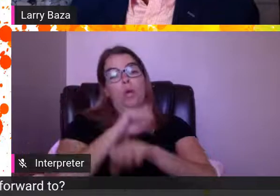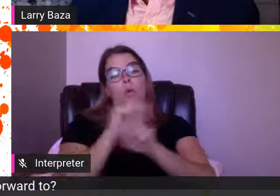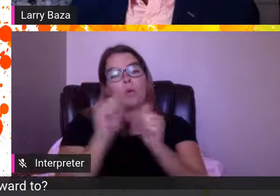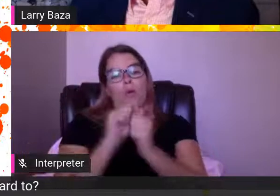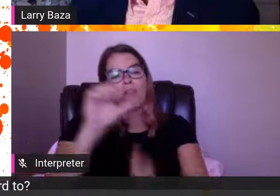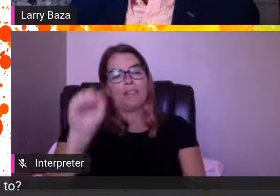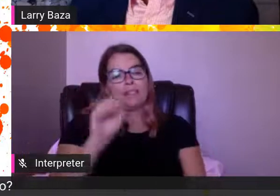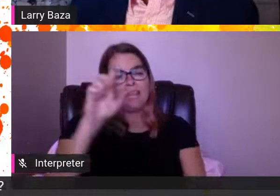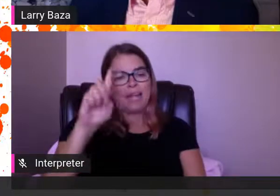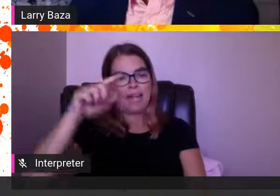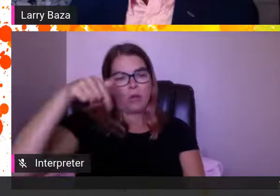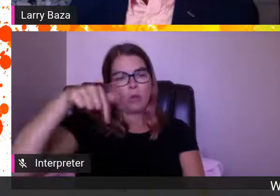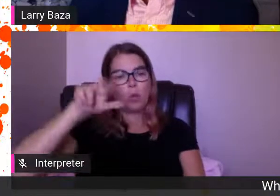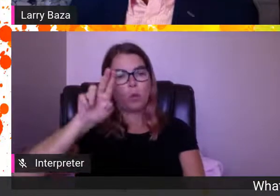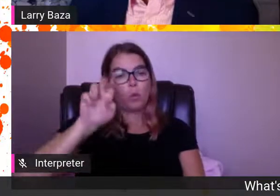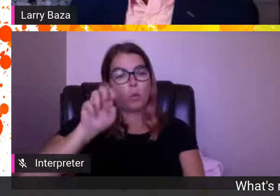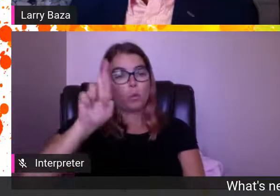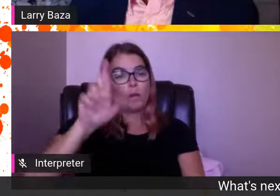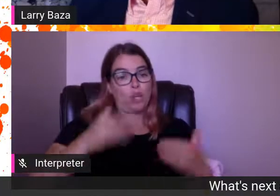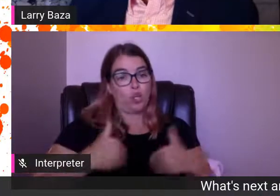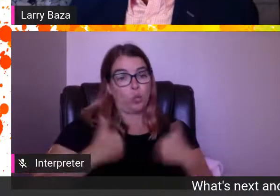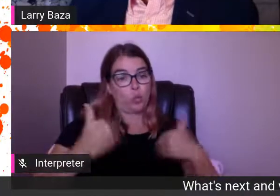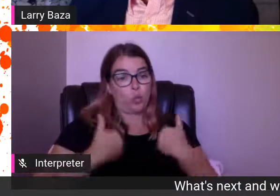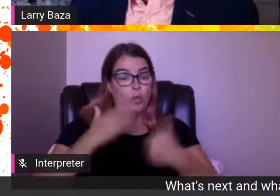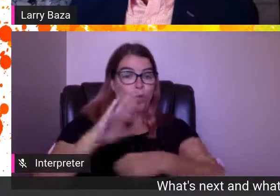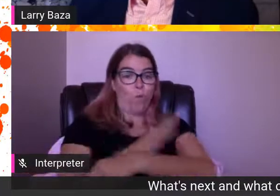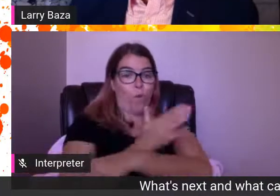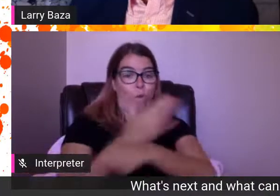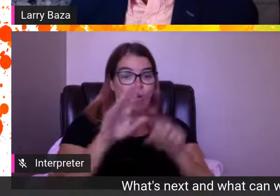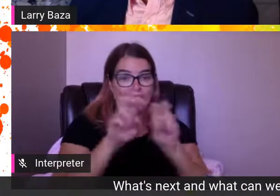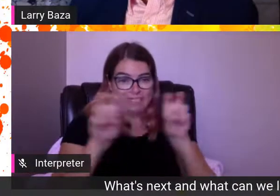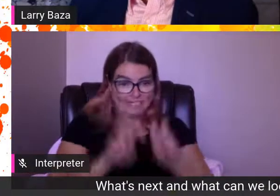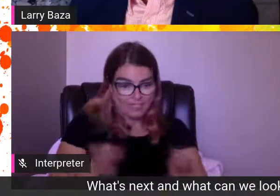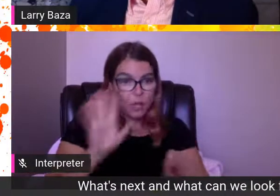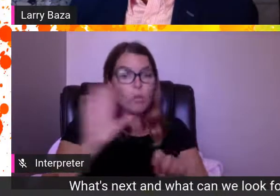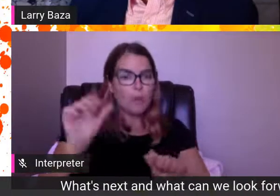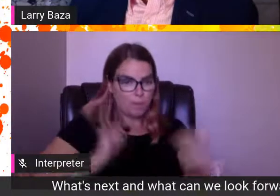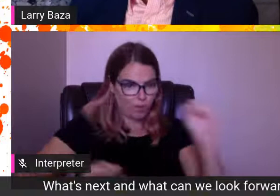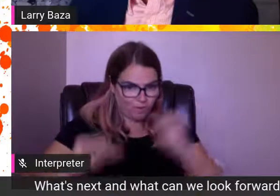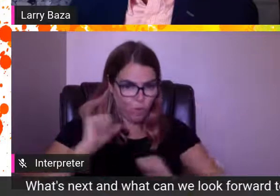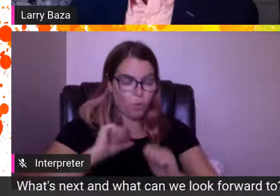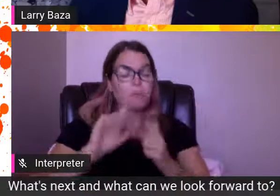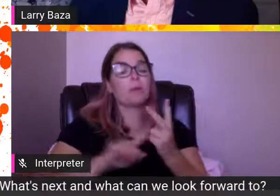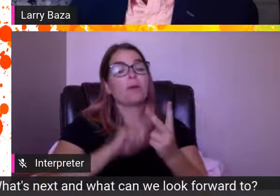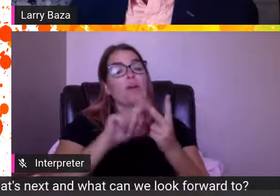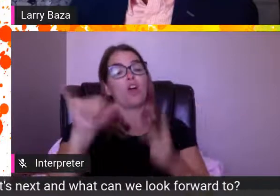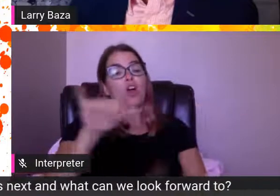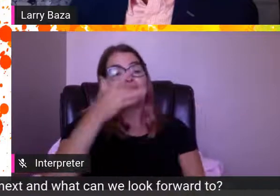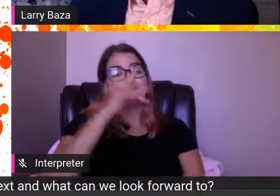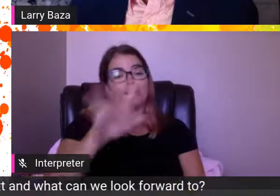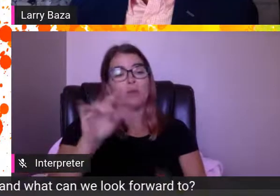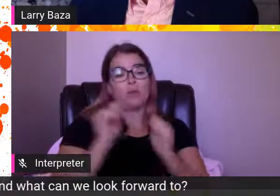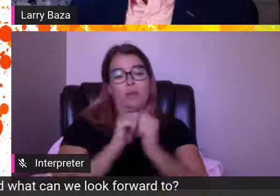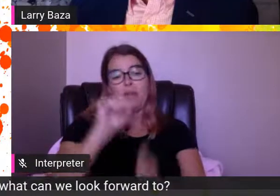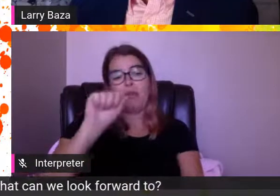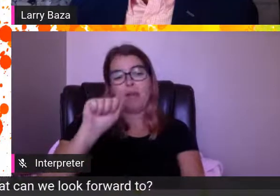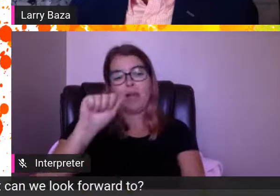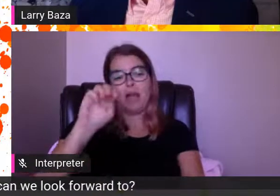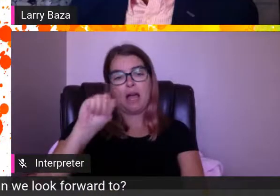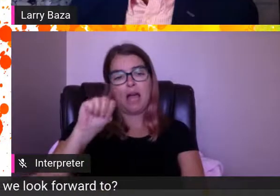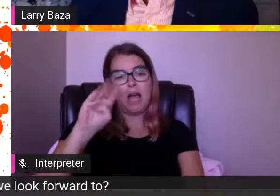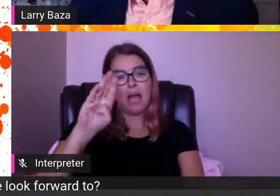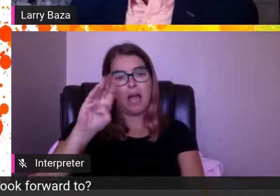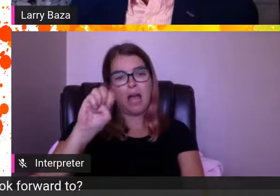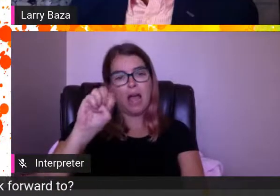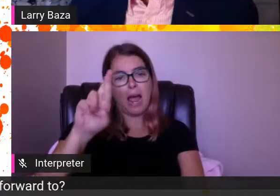Chorus, who are going to be doing a performance. And we're also really fortunate to be having a performance by Amber St. James, who is going to be